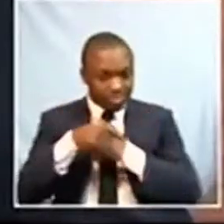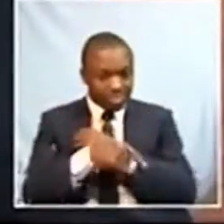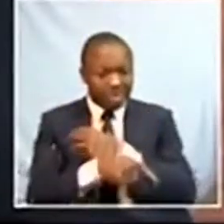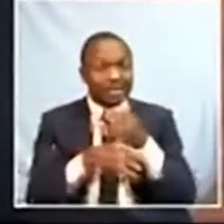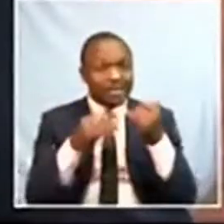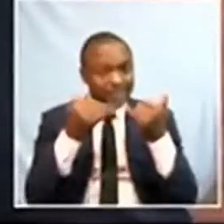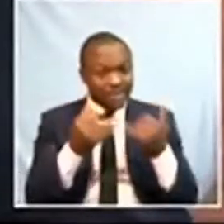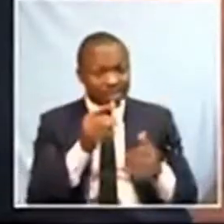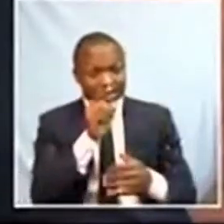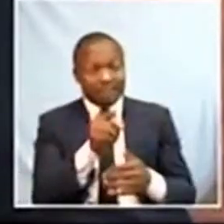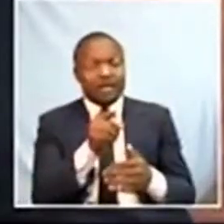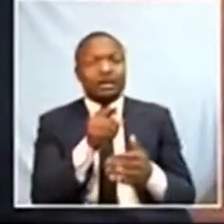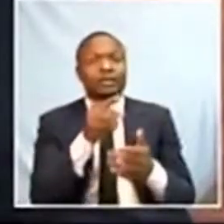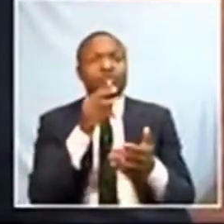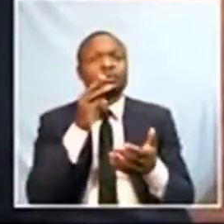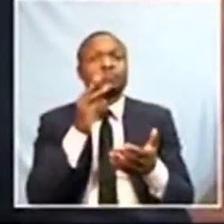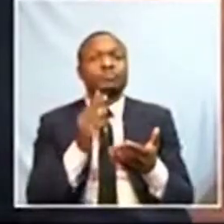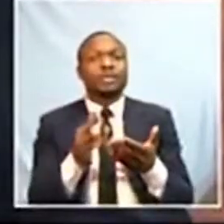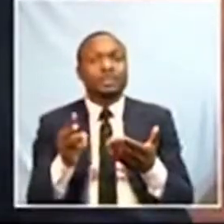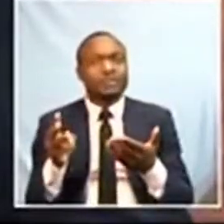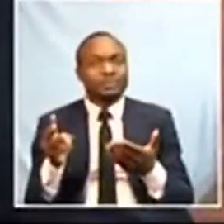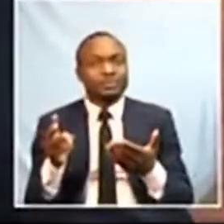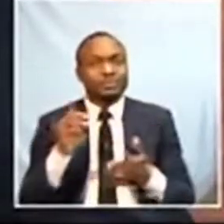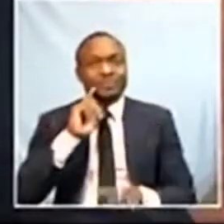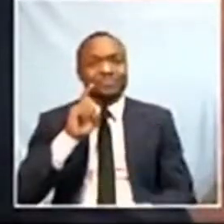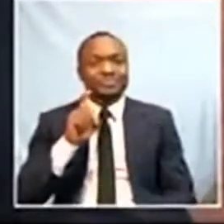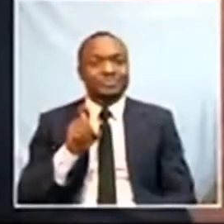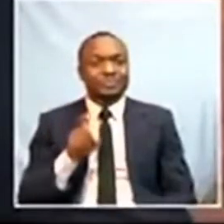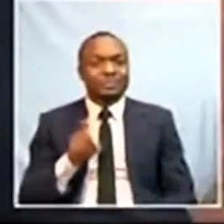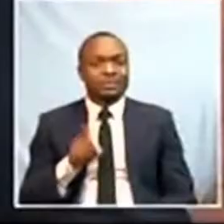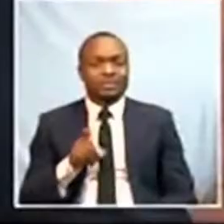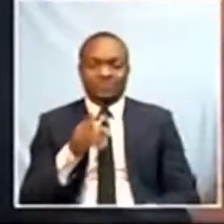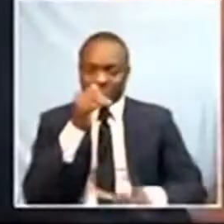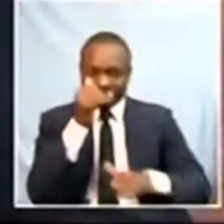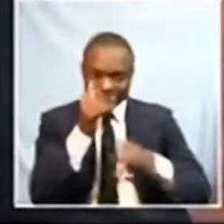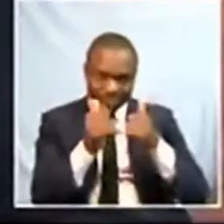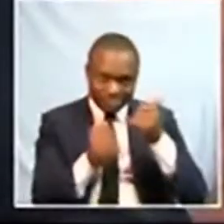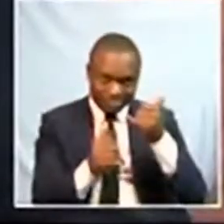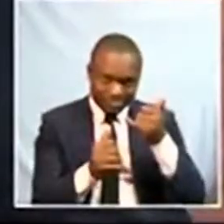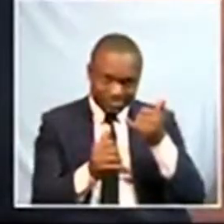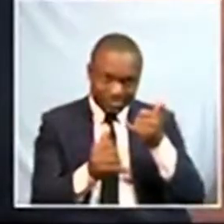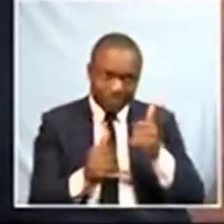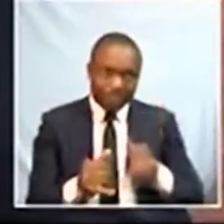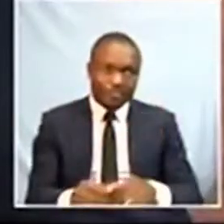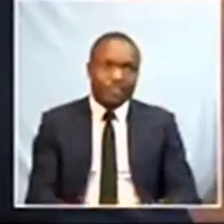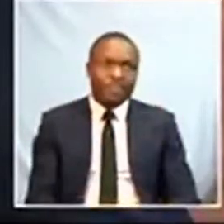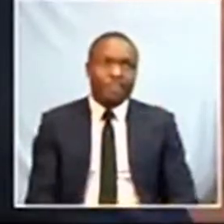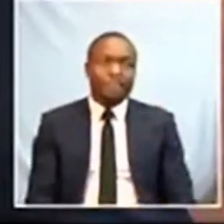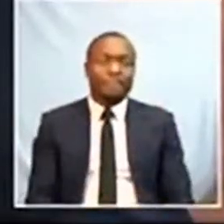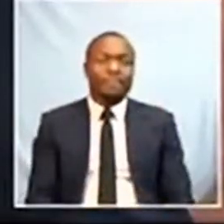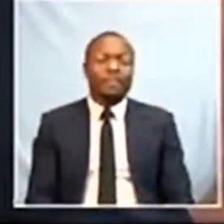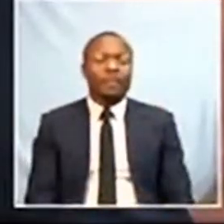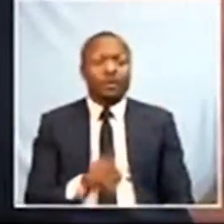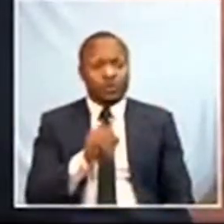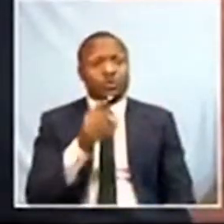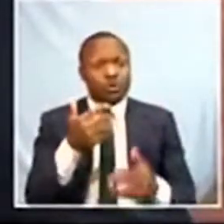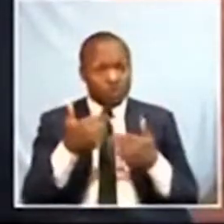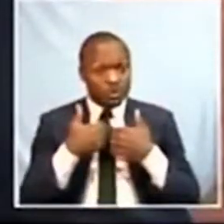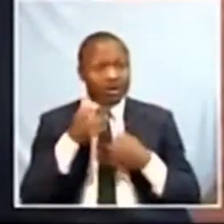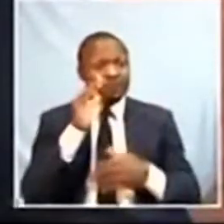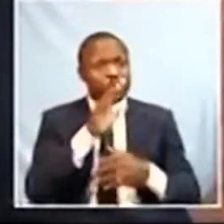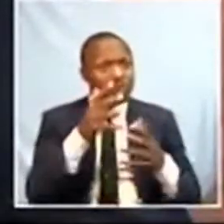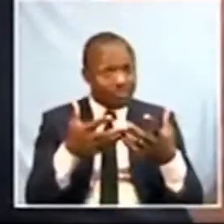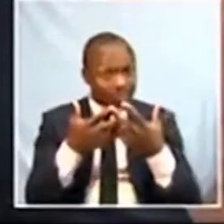that matter should be the thing of the past. You have your own rig